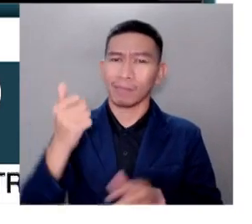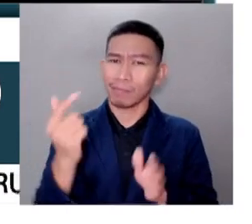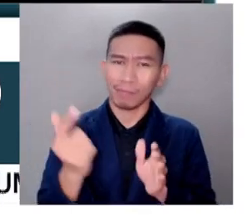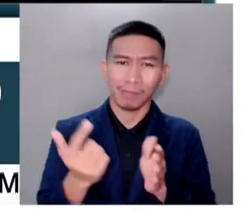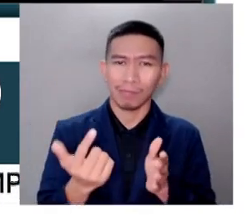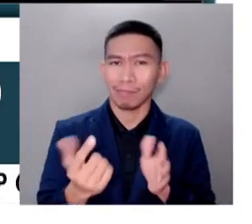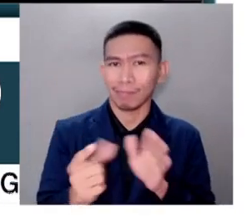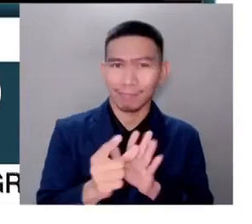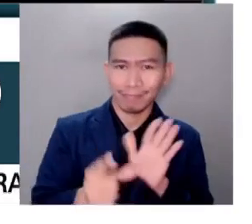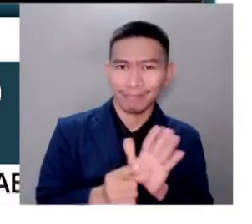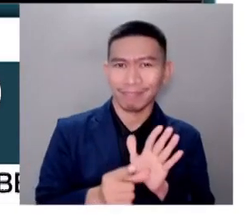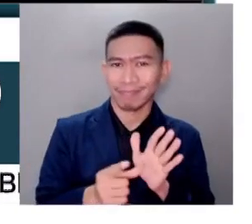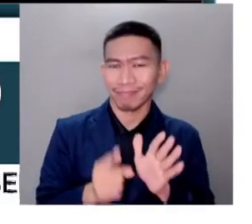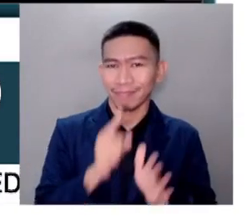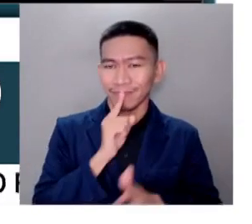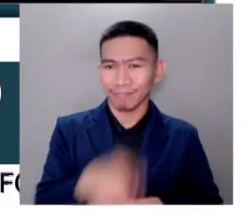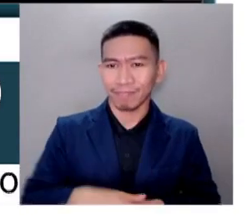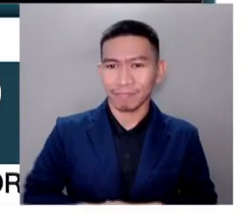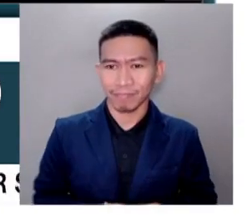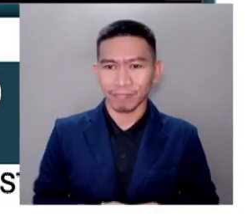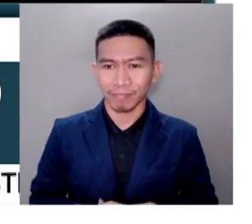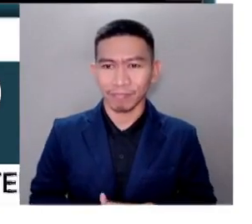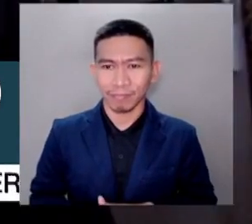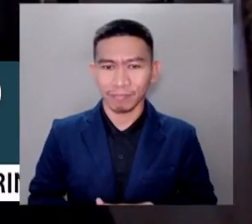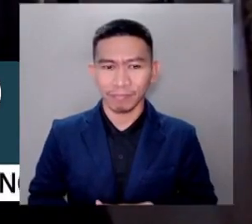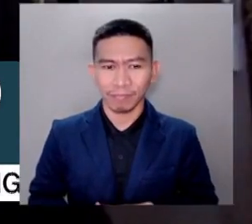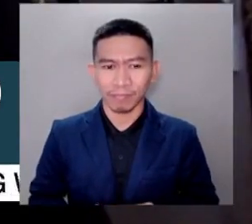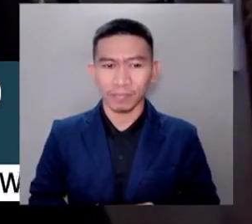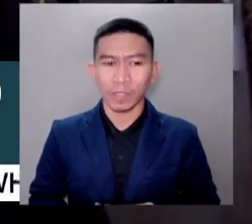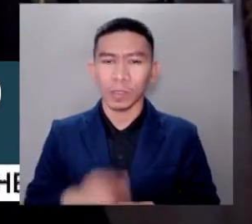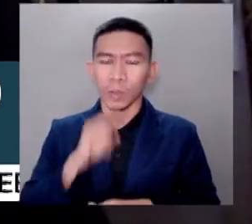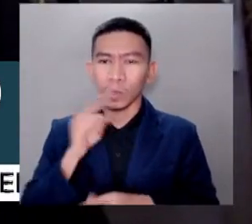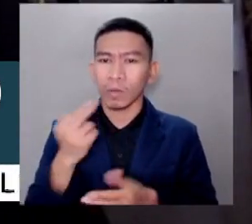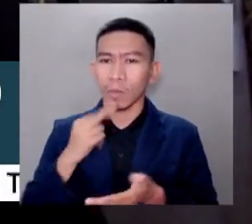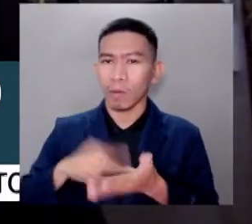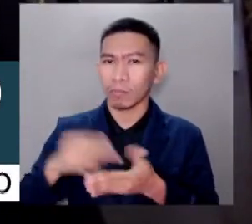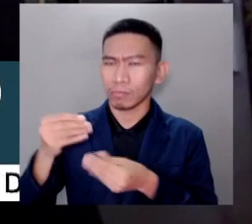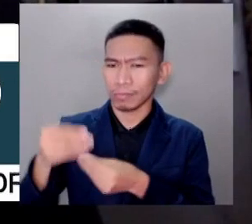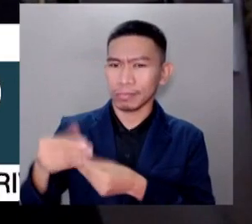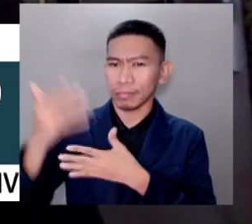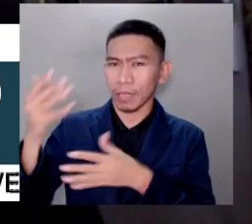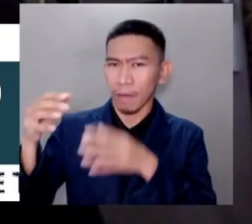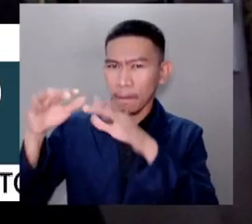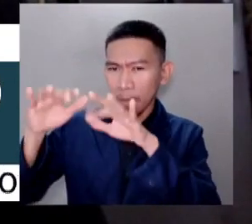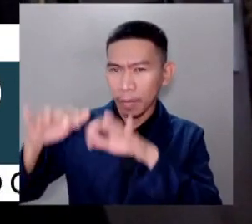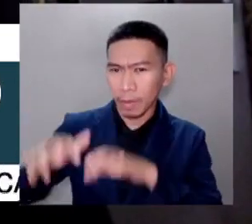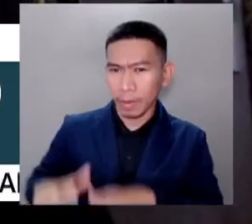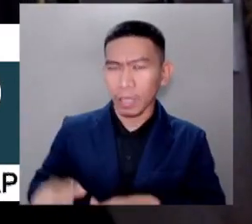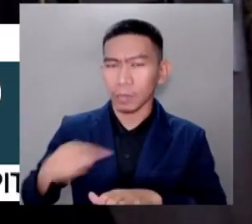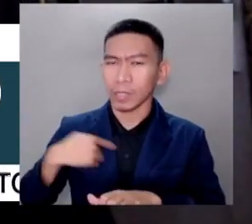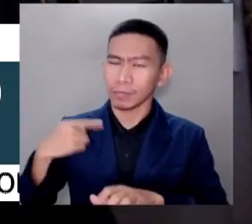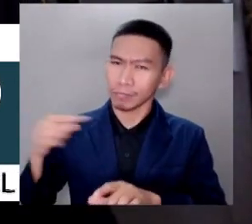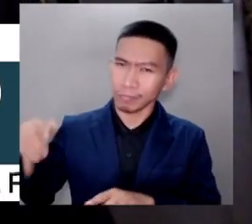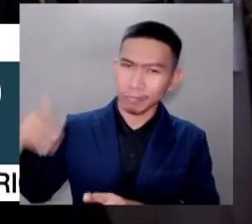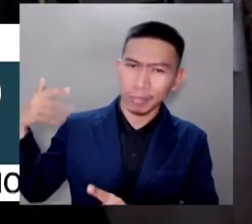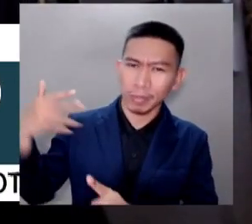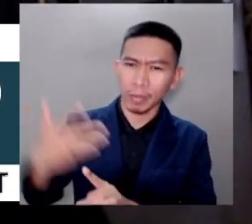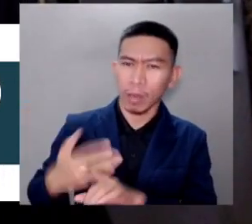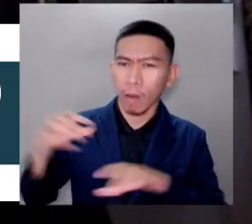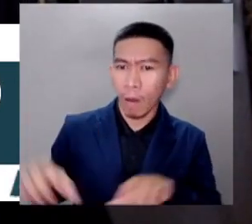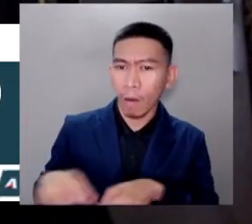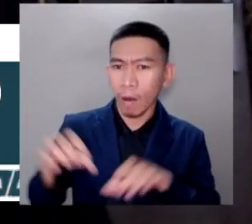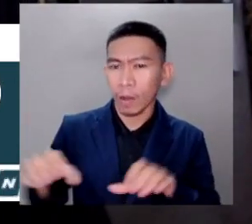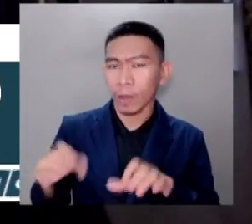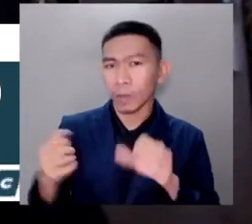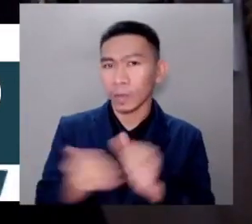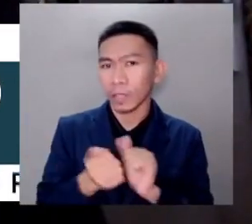Senator? Well, look, the proof is extensive and it comes from a very thorough work over many months. As well as our seven